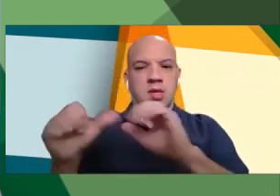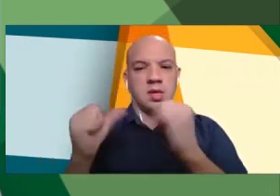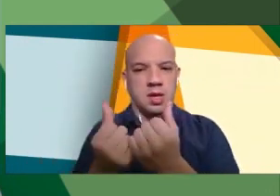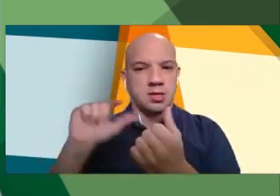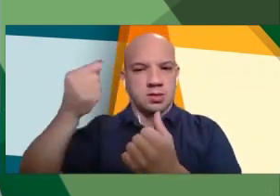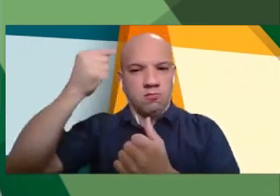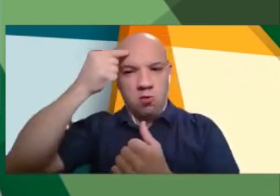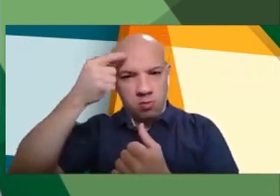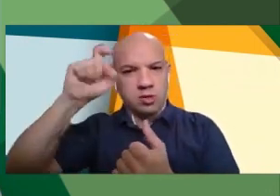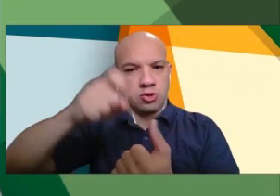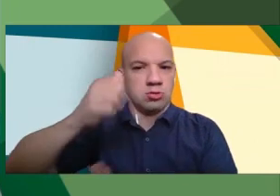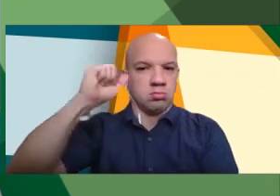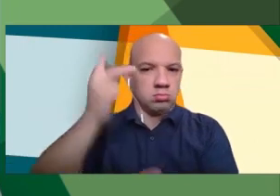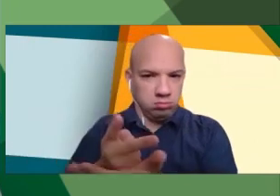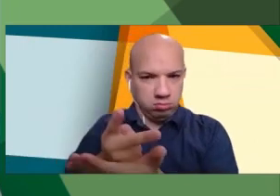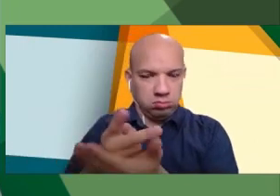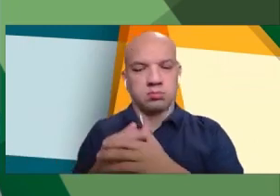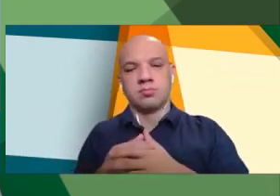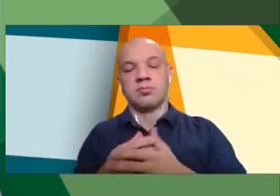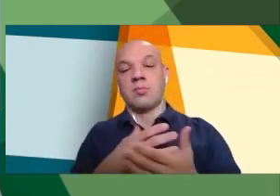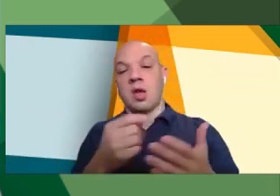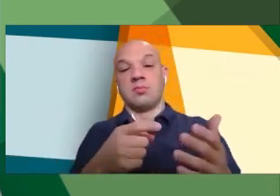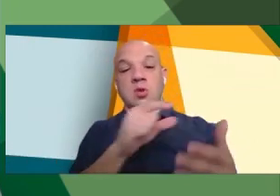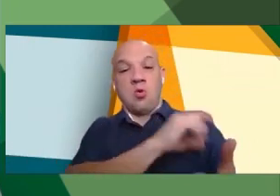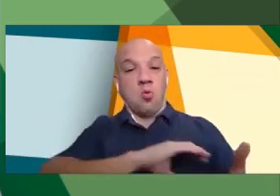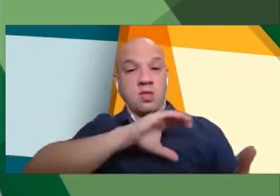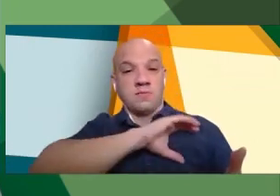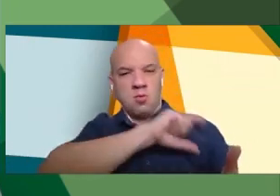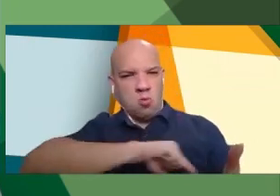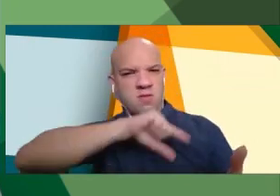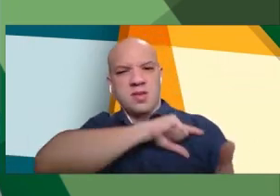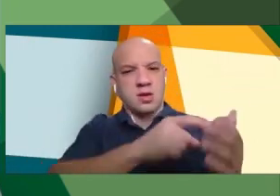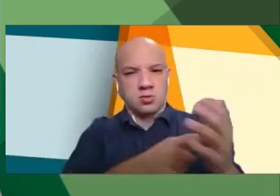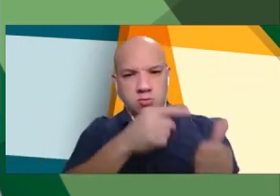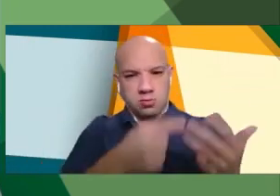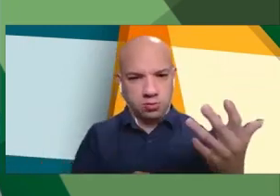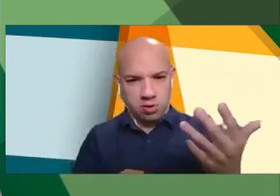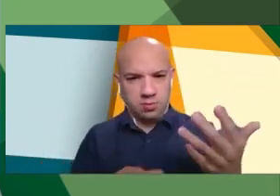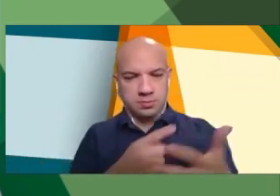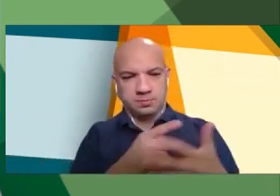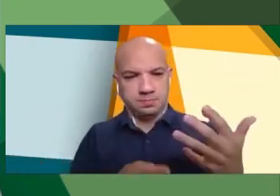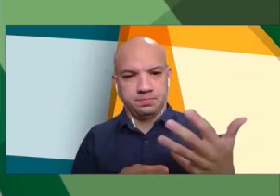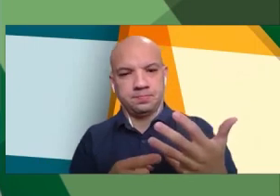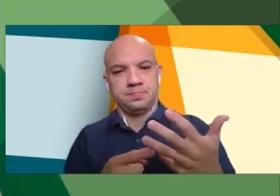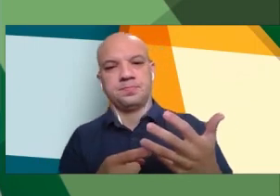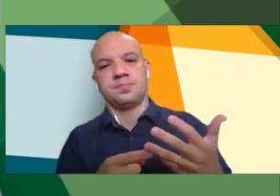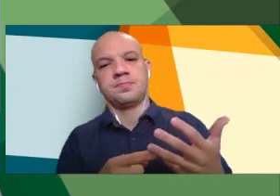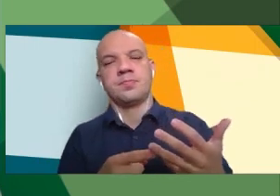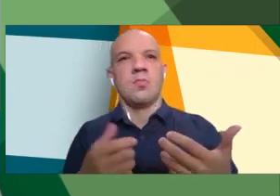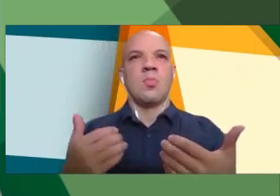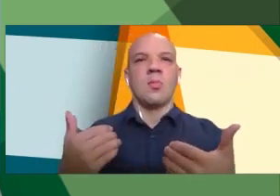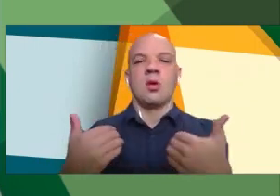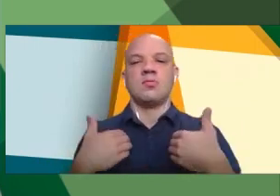And next, you have qualification requirements. Qualification requirements for these RFP will have a total